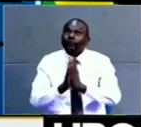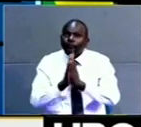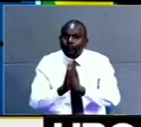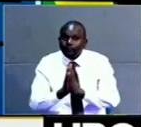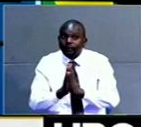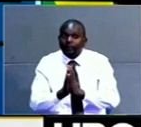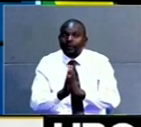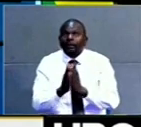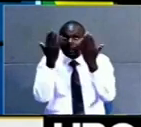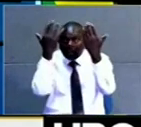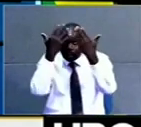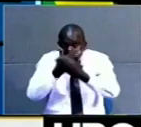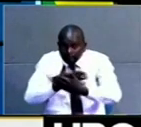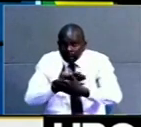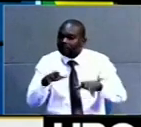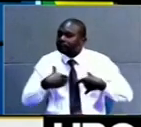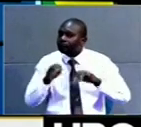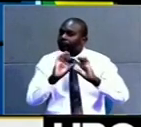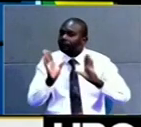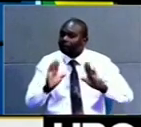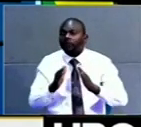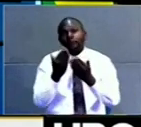Night prayers and transnights are, however, not allowed.